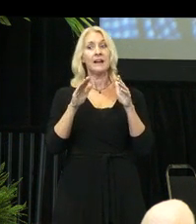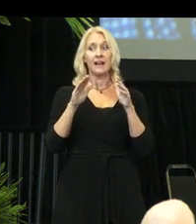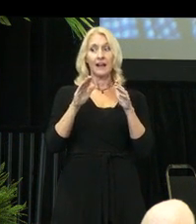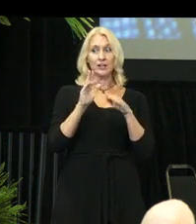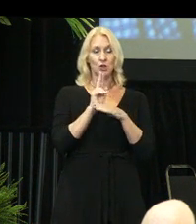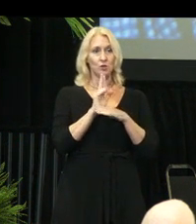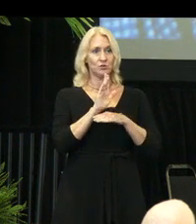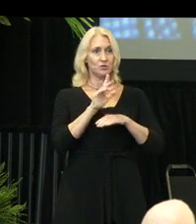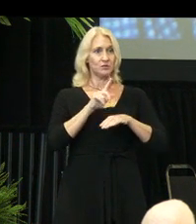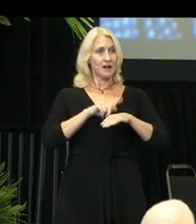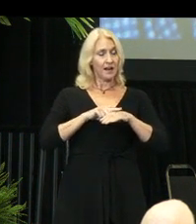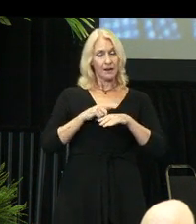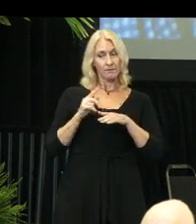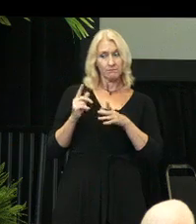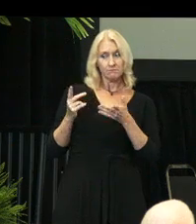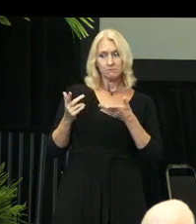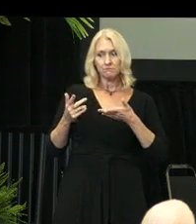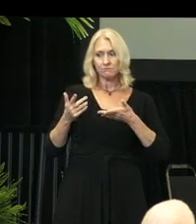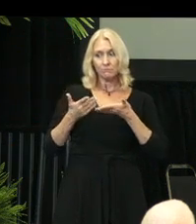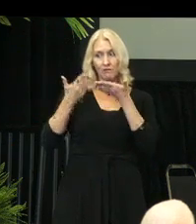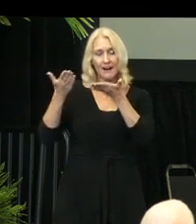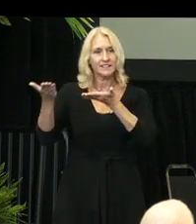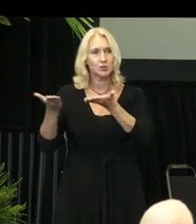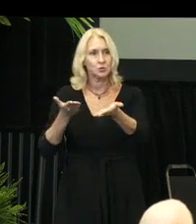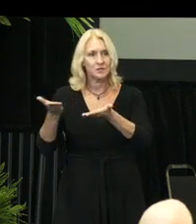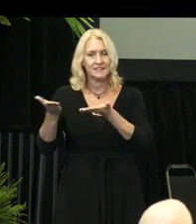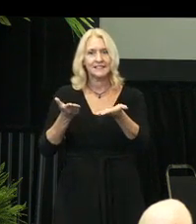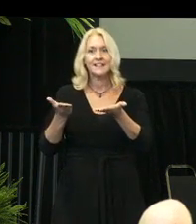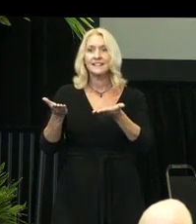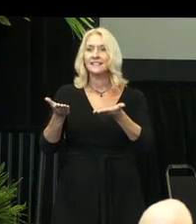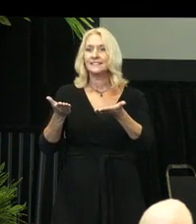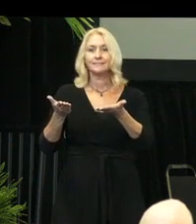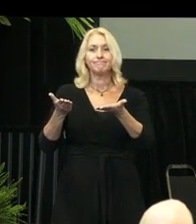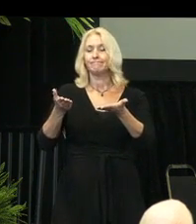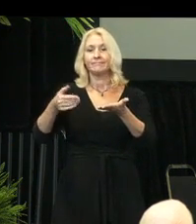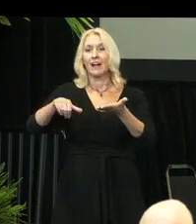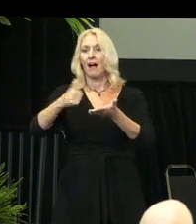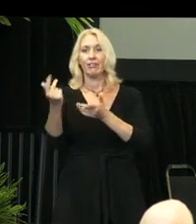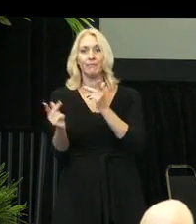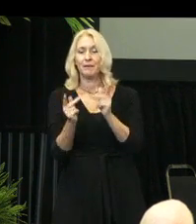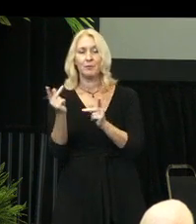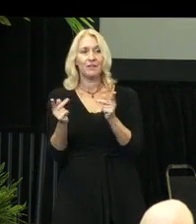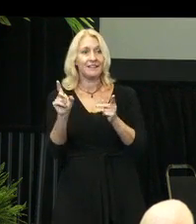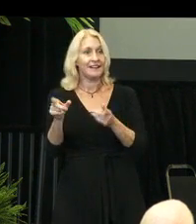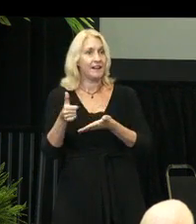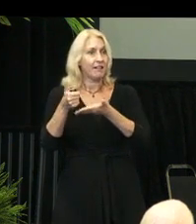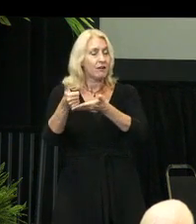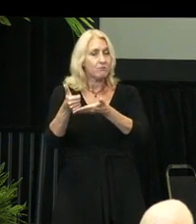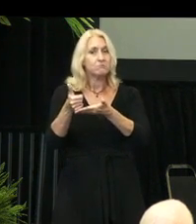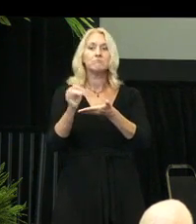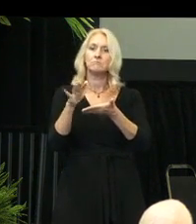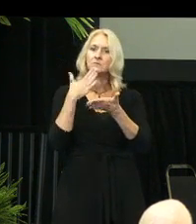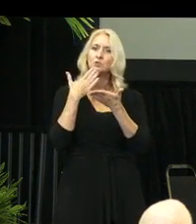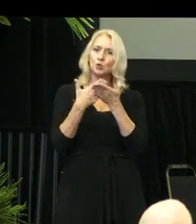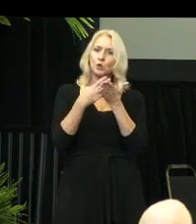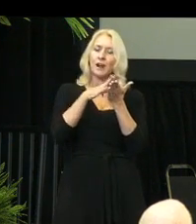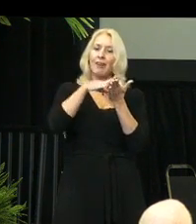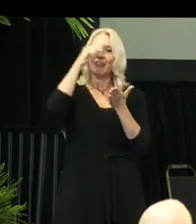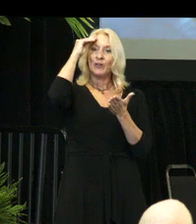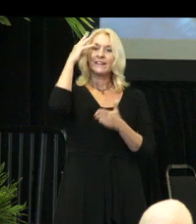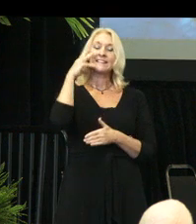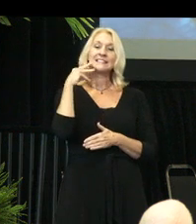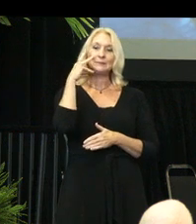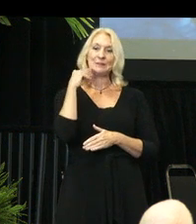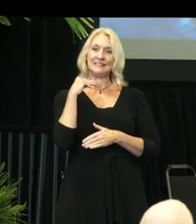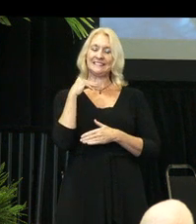time, effort, and services to whoever it is that needs that help is a learning experience, a growing